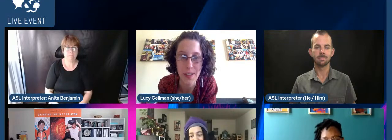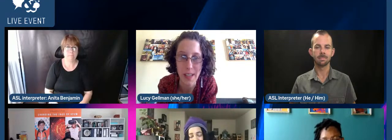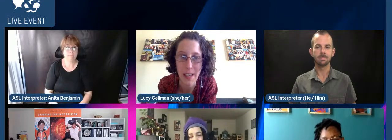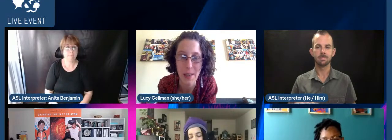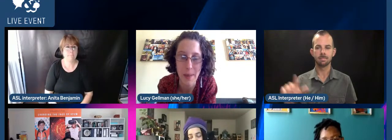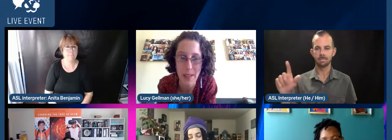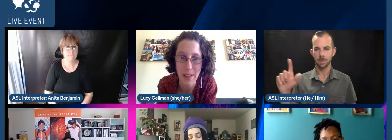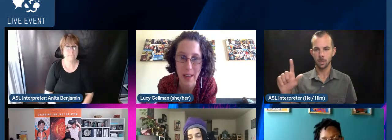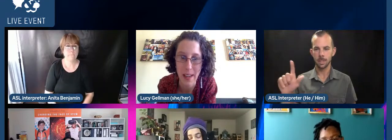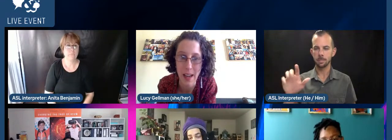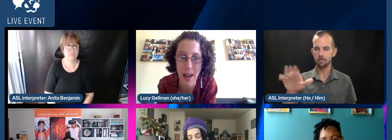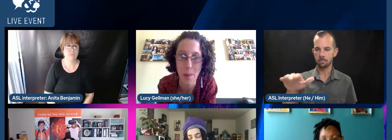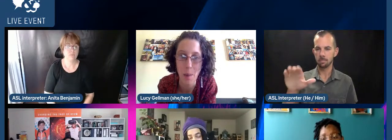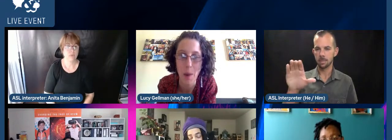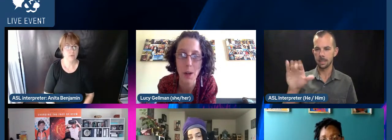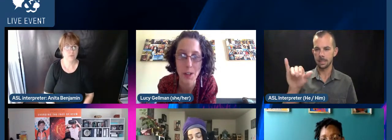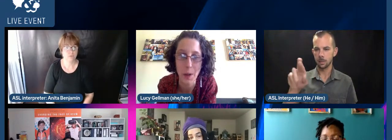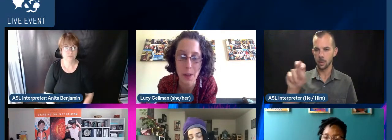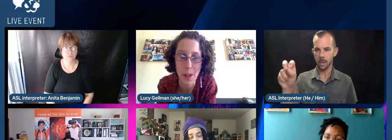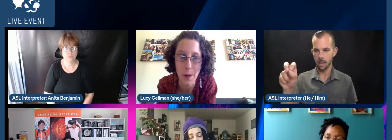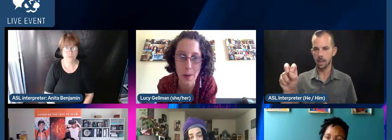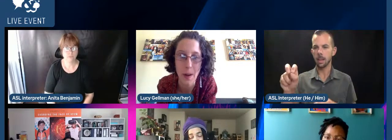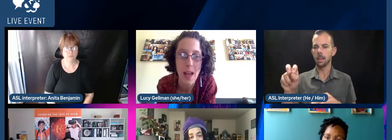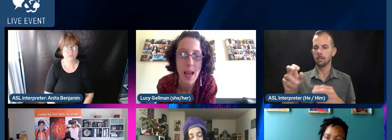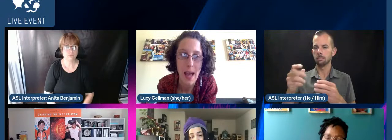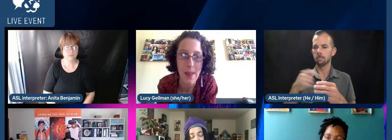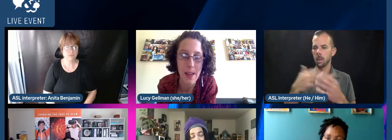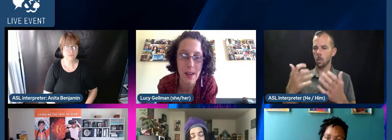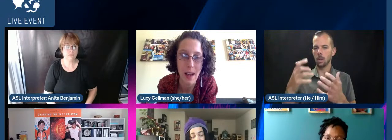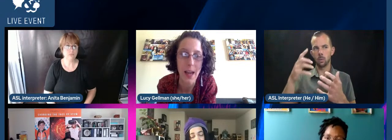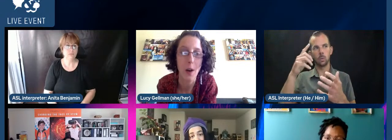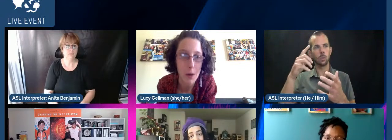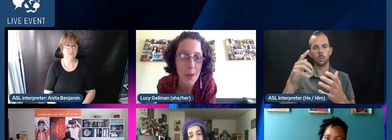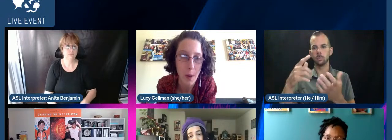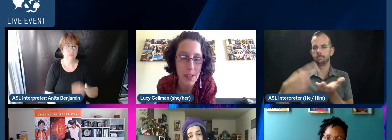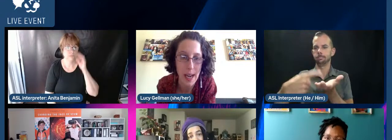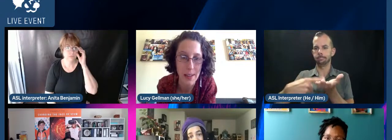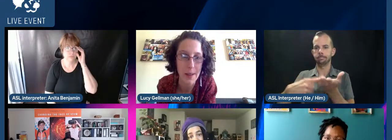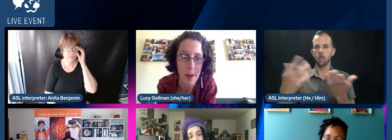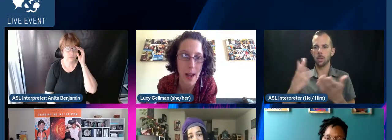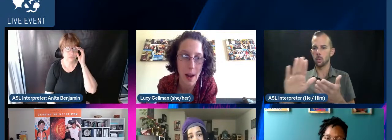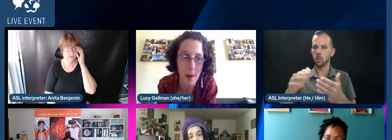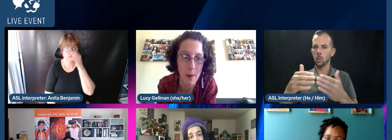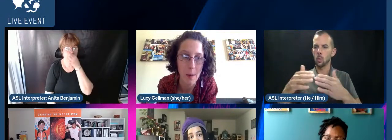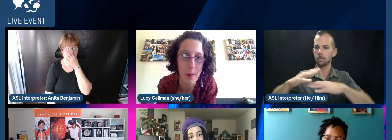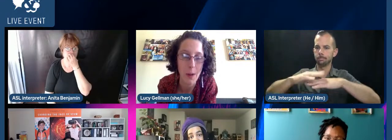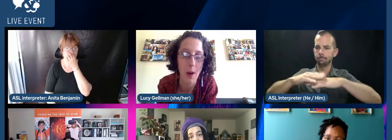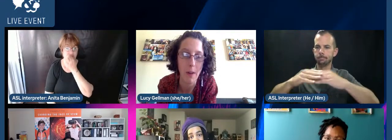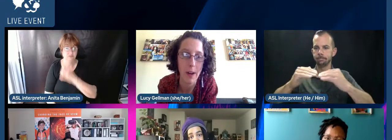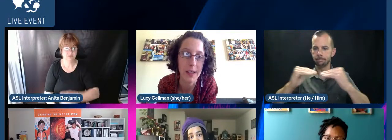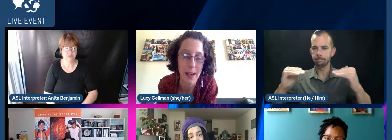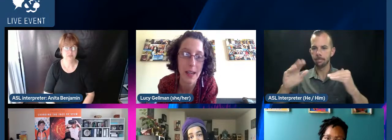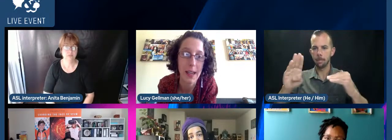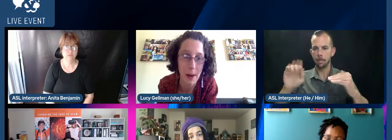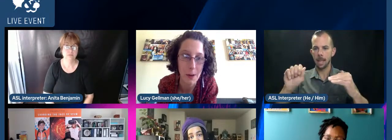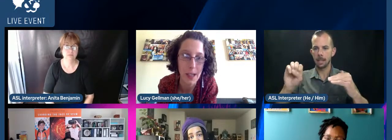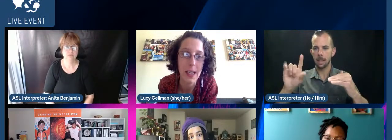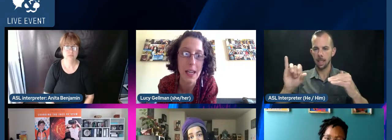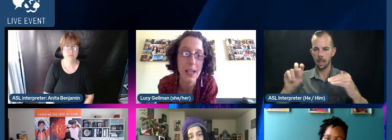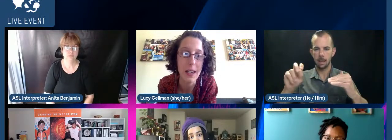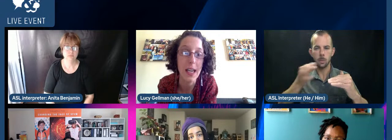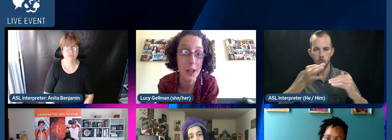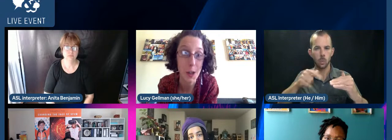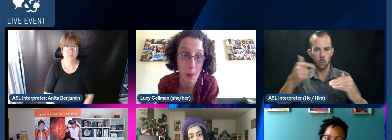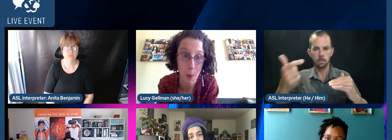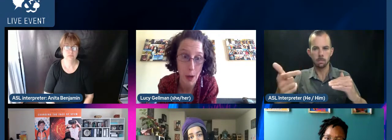as far as setting a baseline, I want to go to you, and then I also want to ask about how y'all are encountering